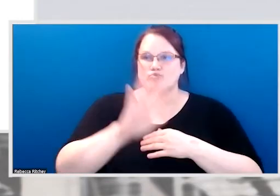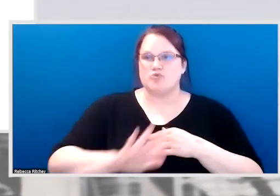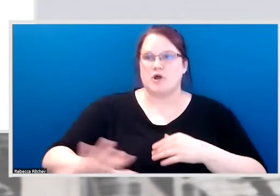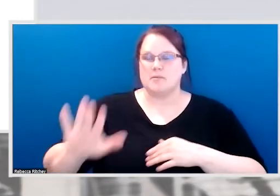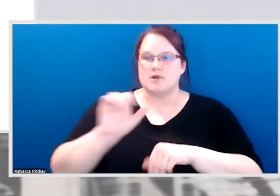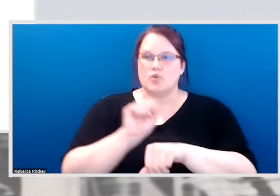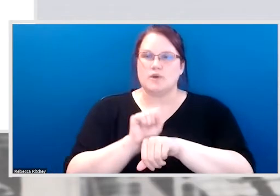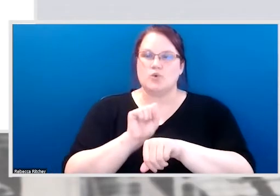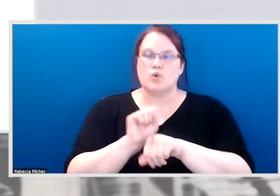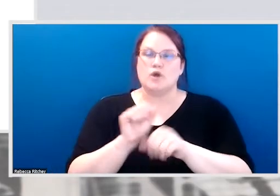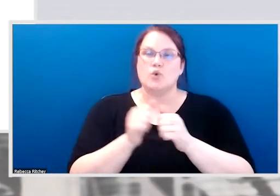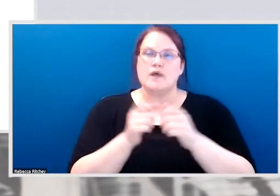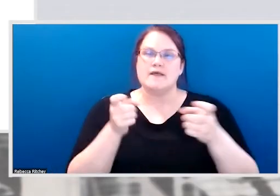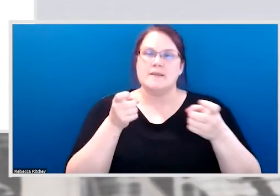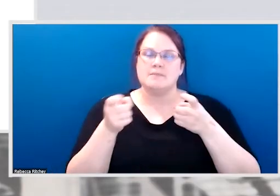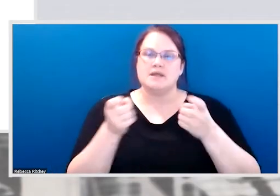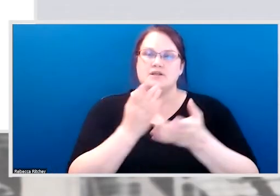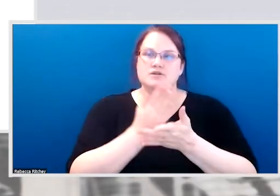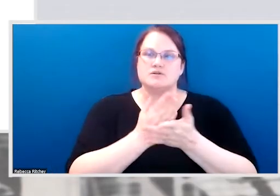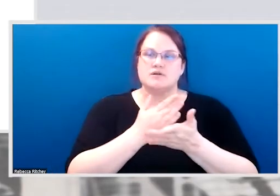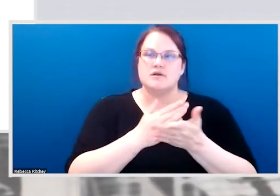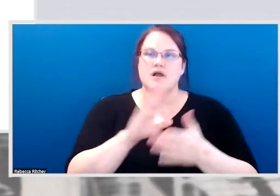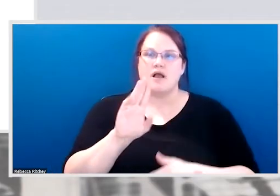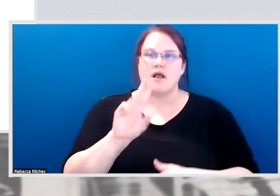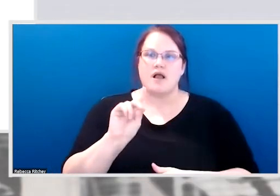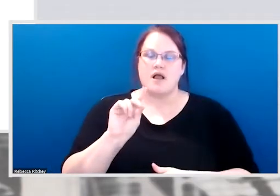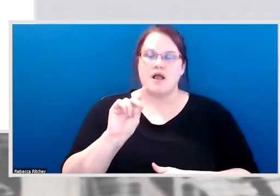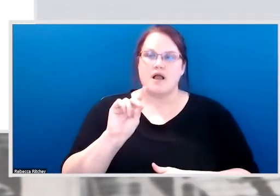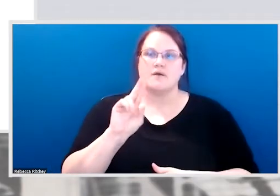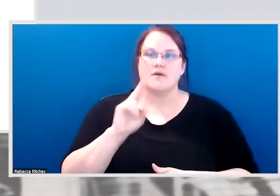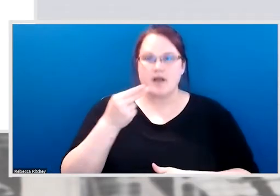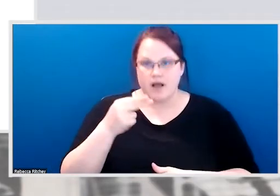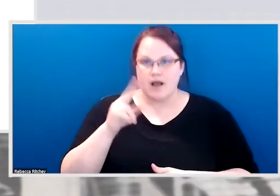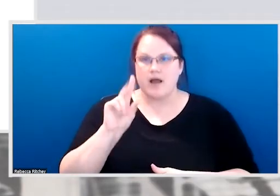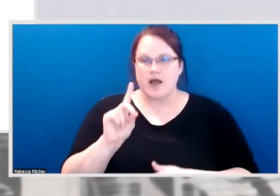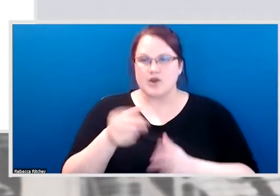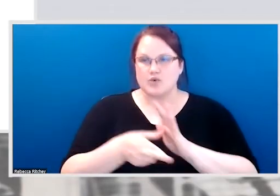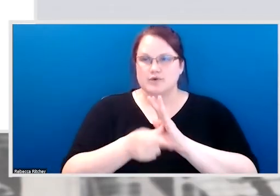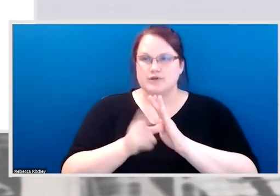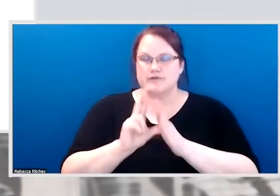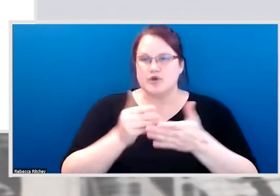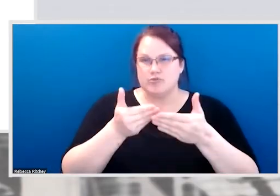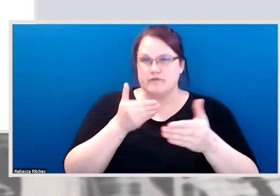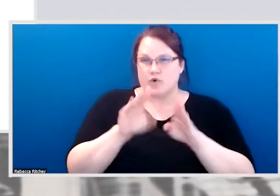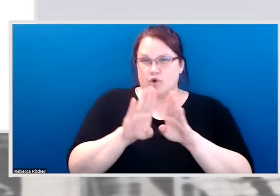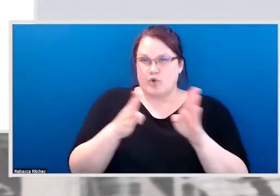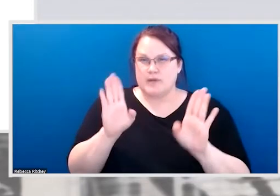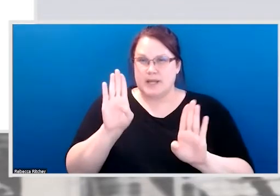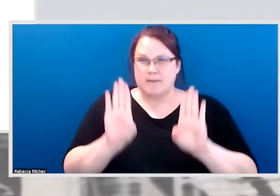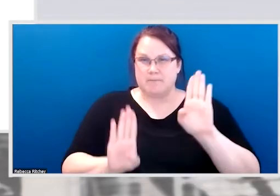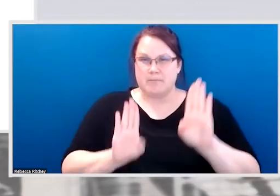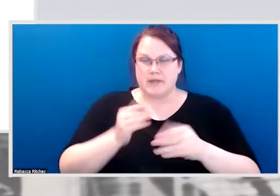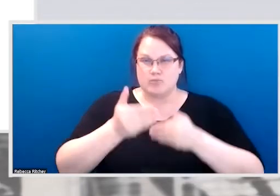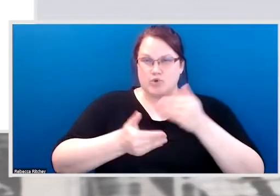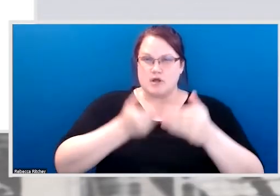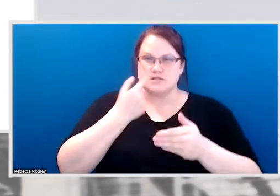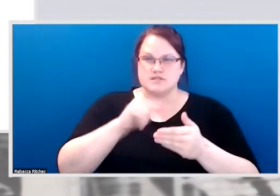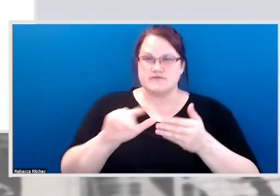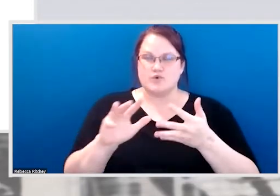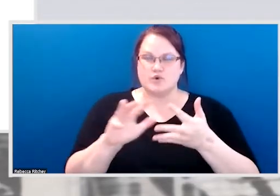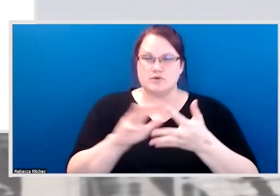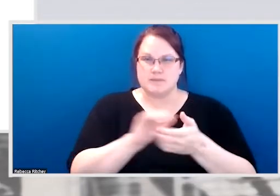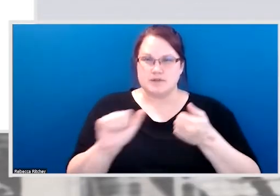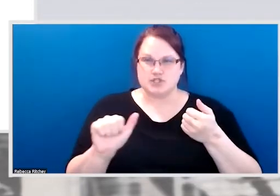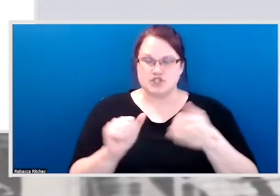Management and Budget to go through a HUD review, an environmental state review, prior to opening up the bid process for demolition. So it's